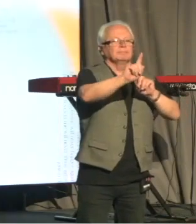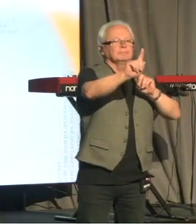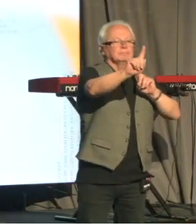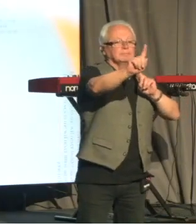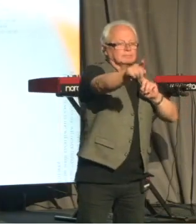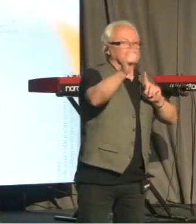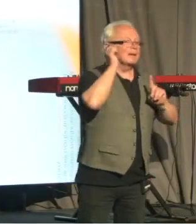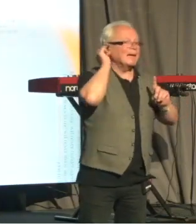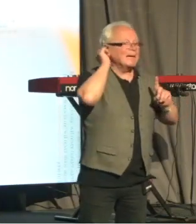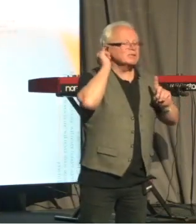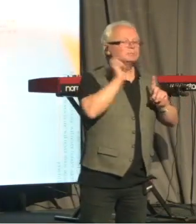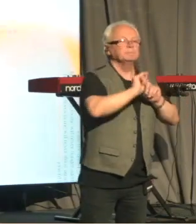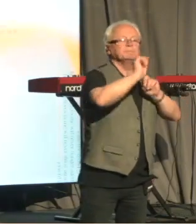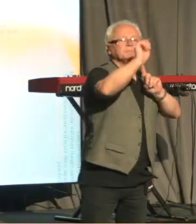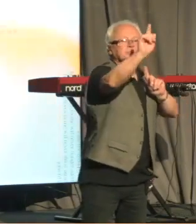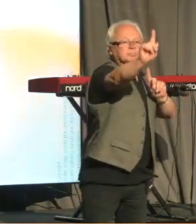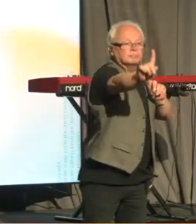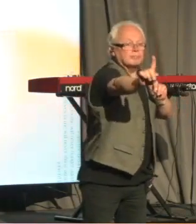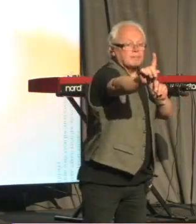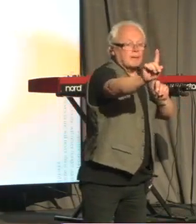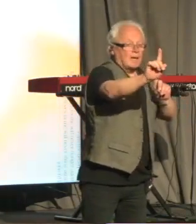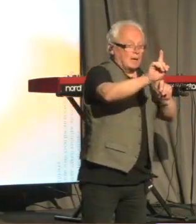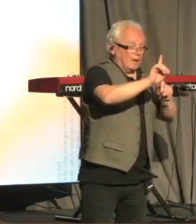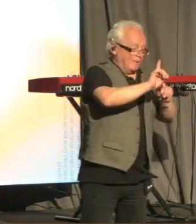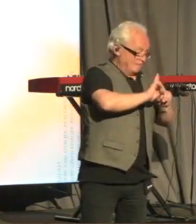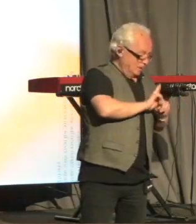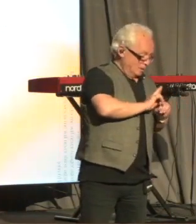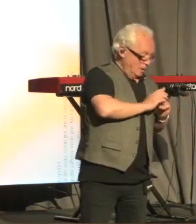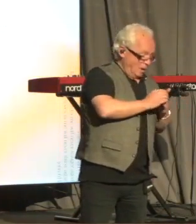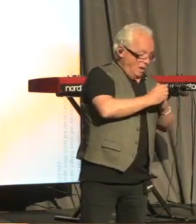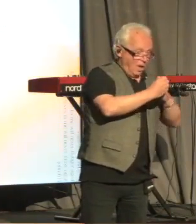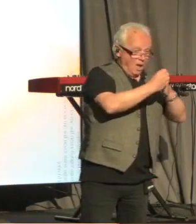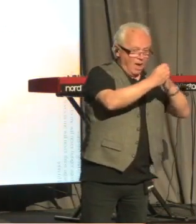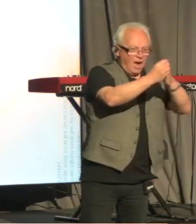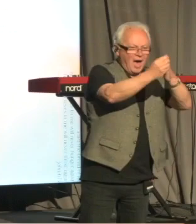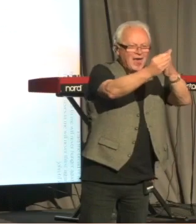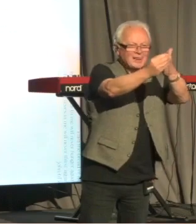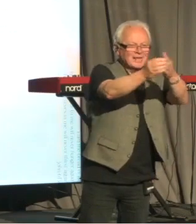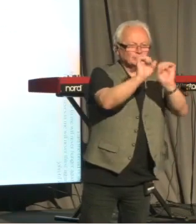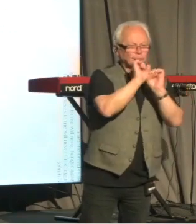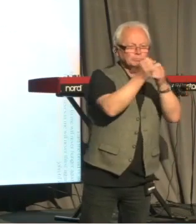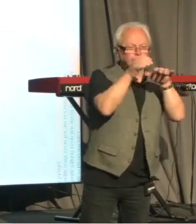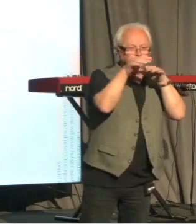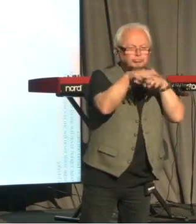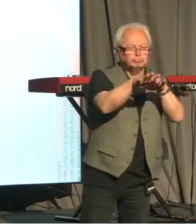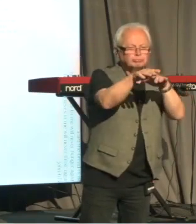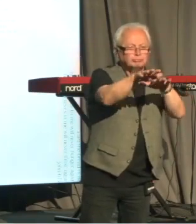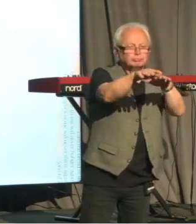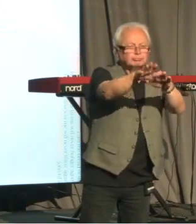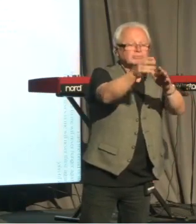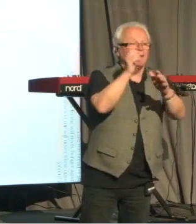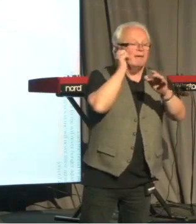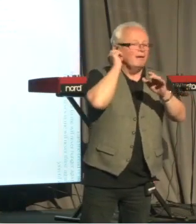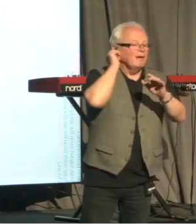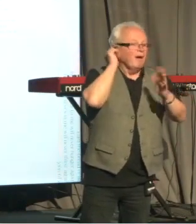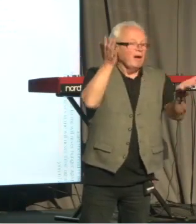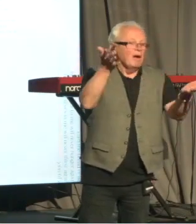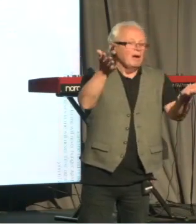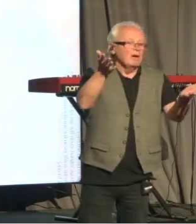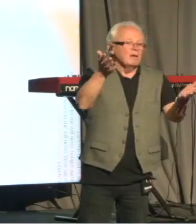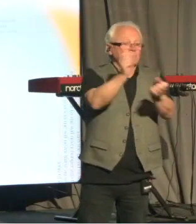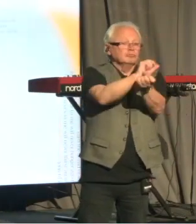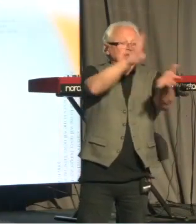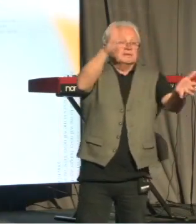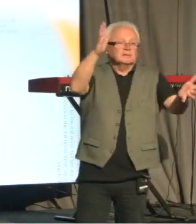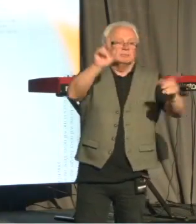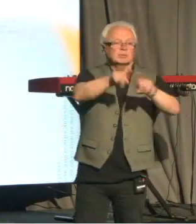the Israelites out of Egypt. And they're now in the wilderness and they're hungry. And so God provides this